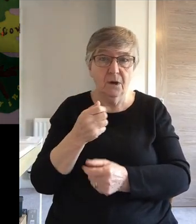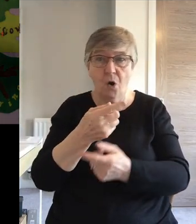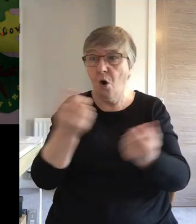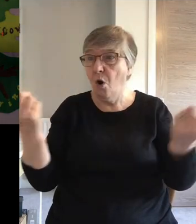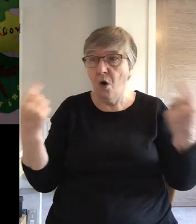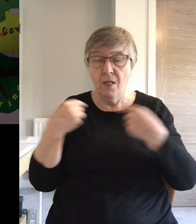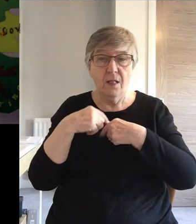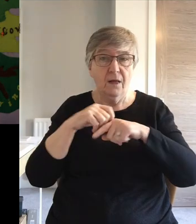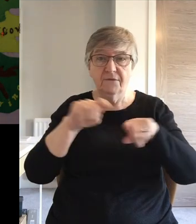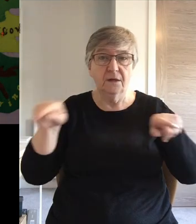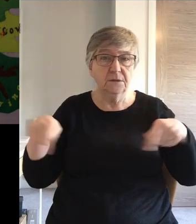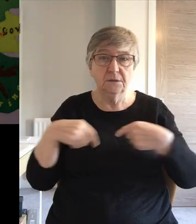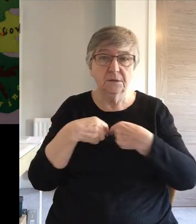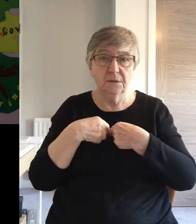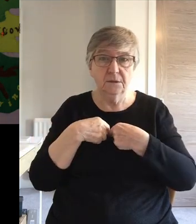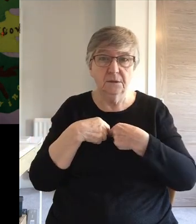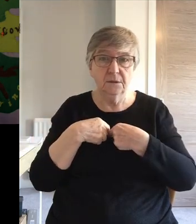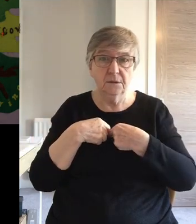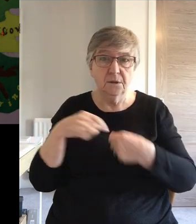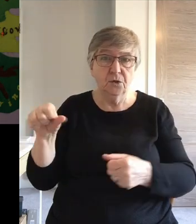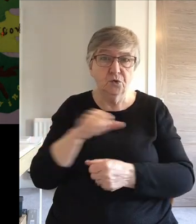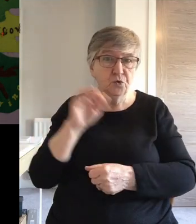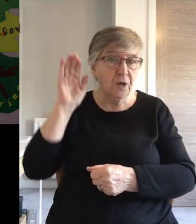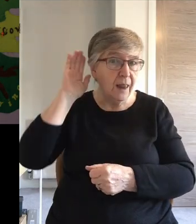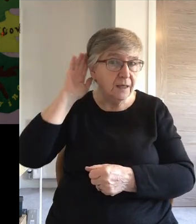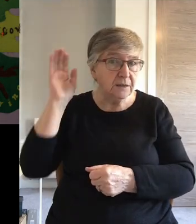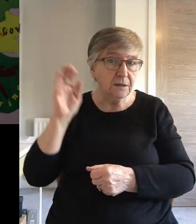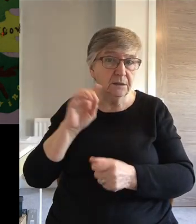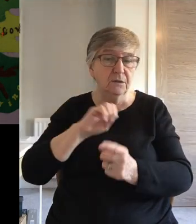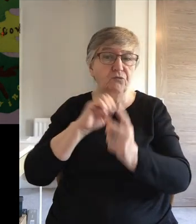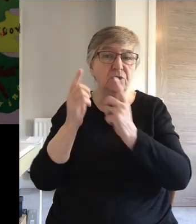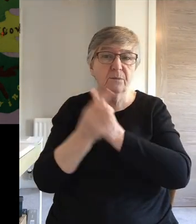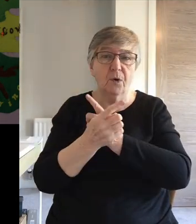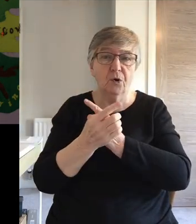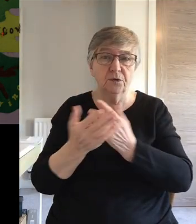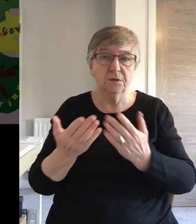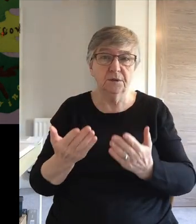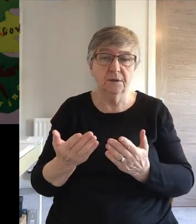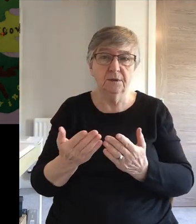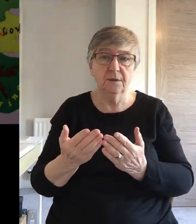us are called to listen and to respond.